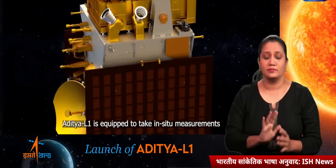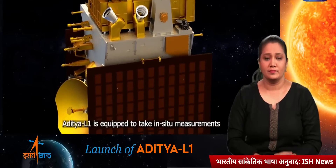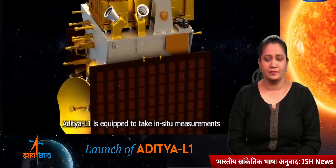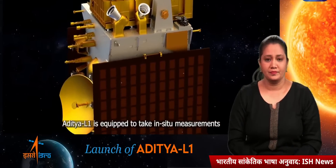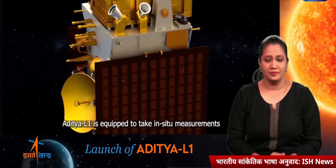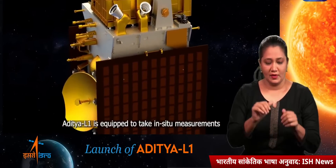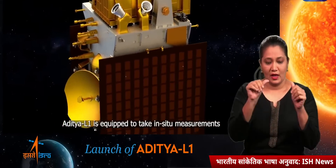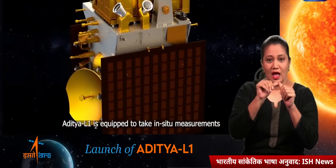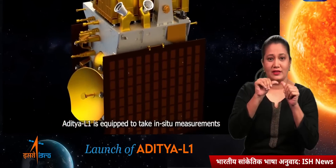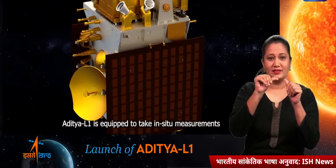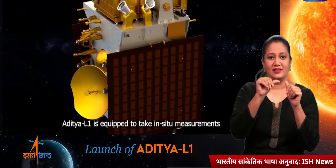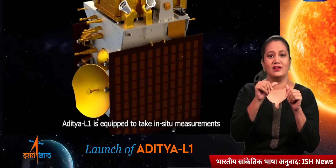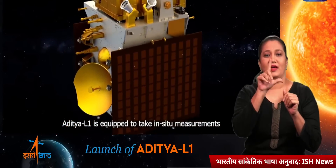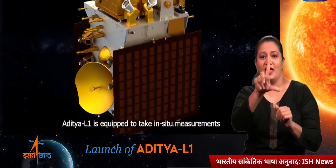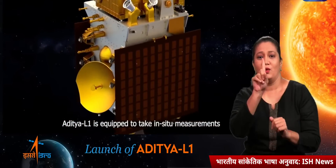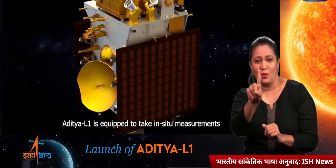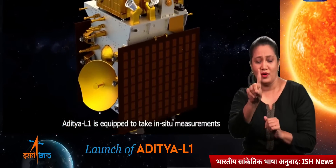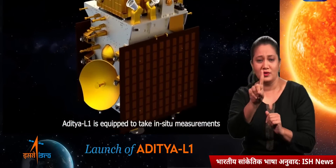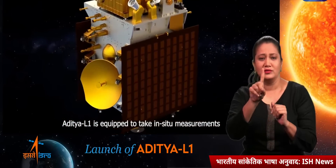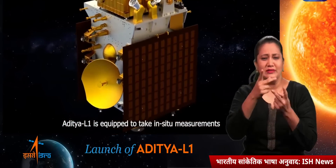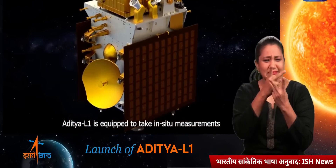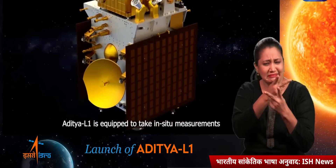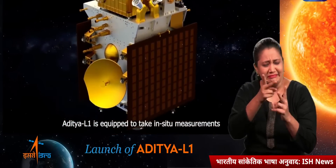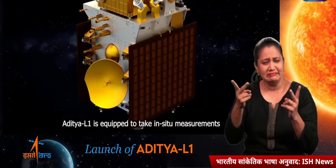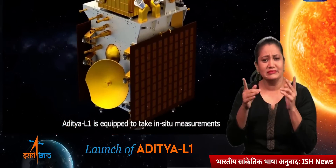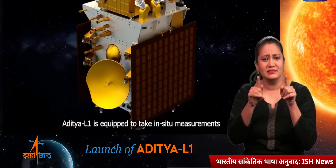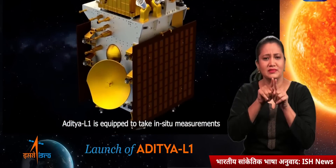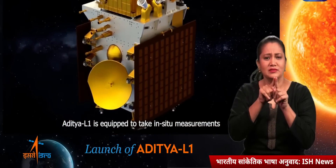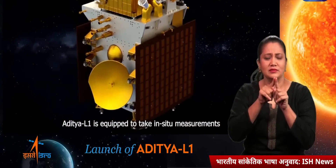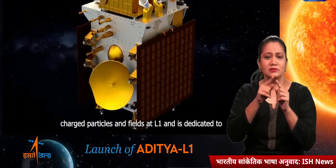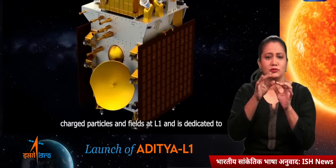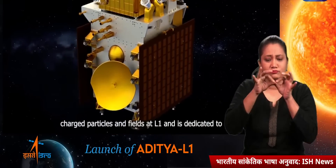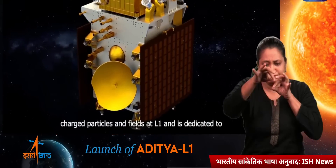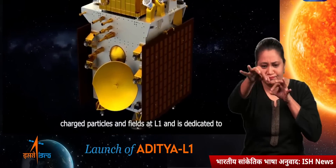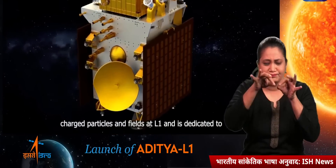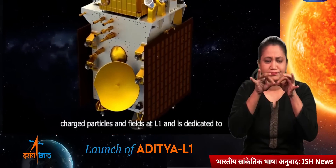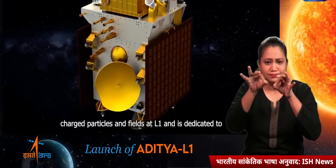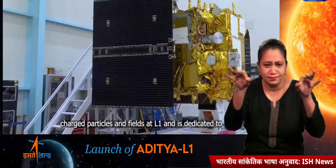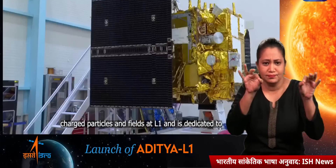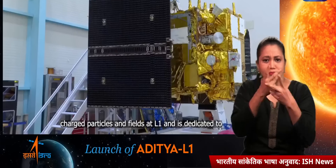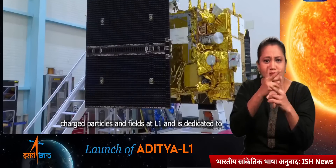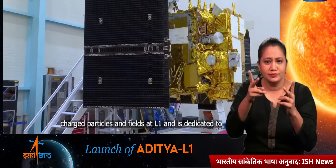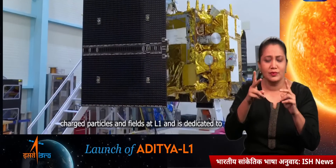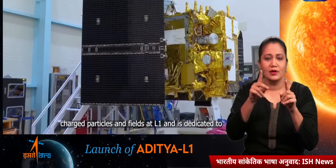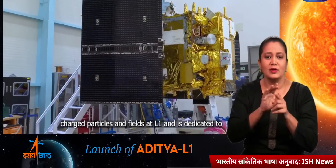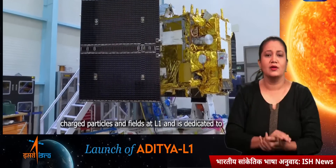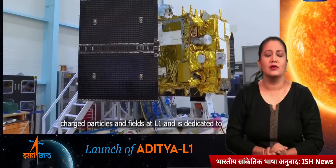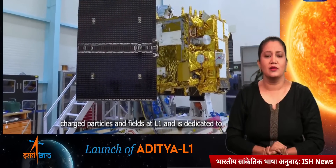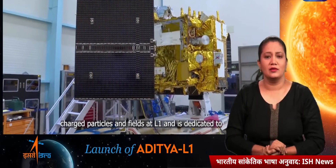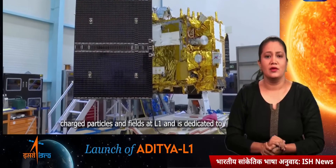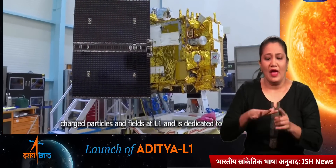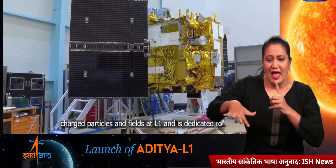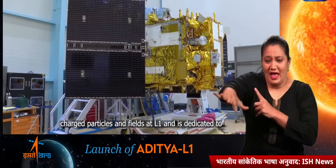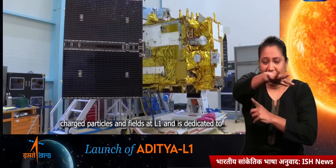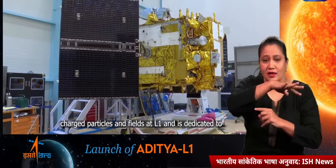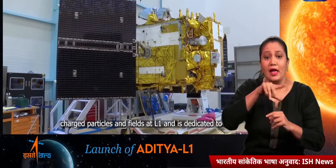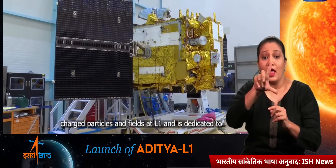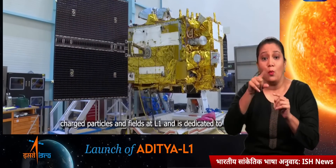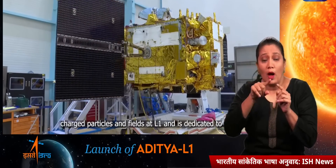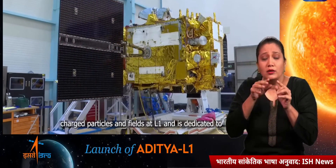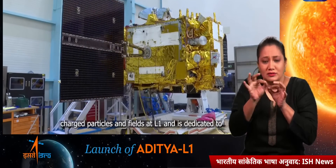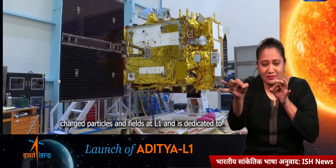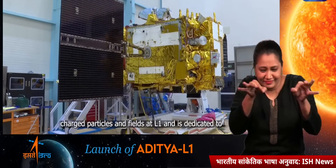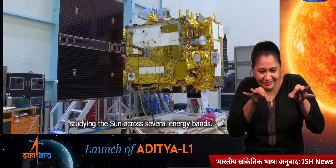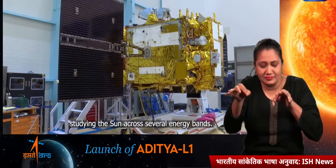Aditya L1 is equipped to take in-situ measurements of charged particles and fields at L1 and